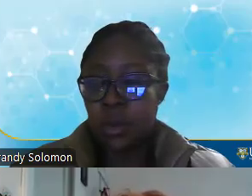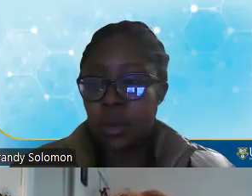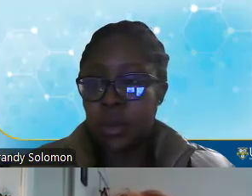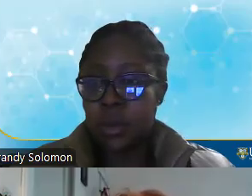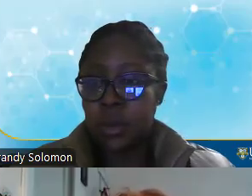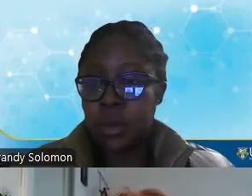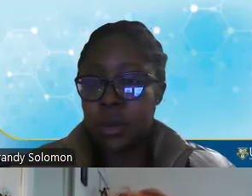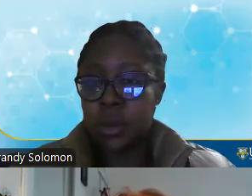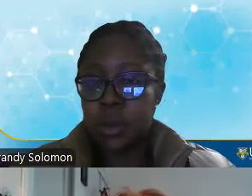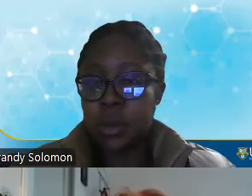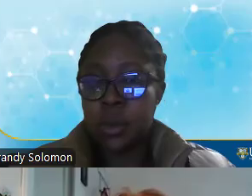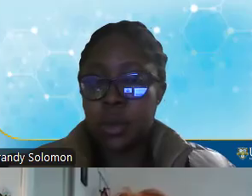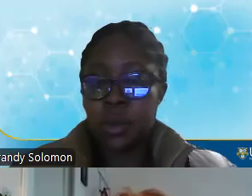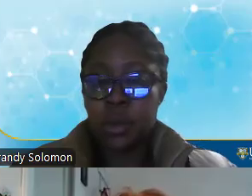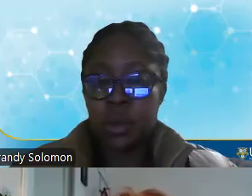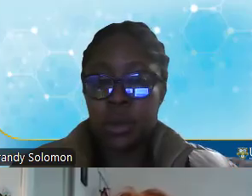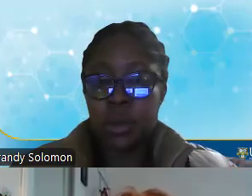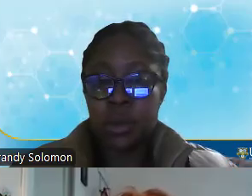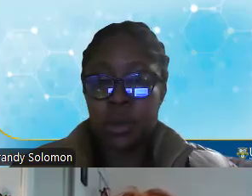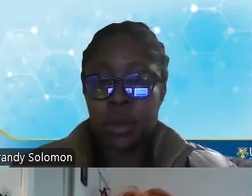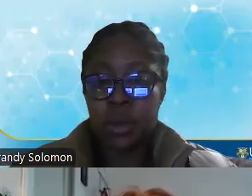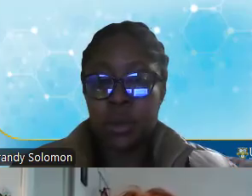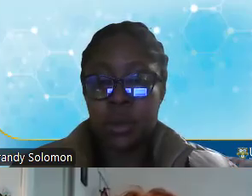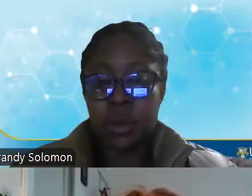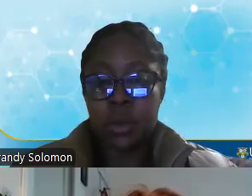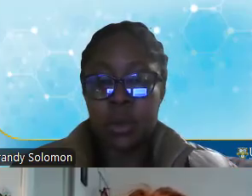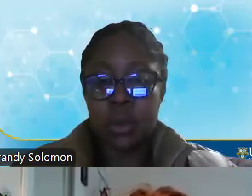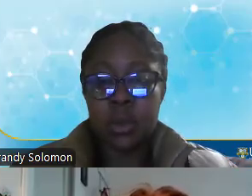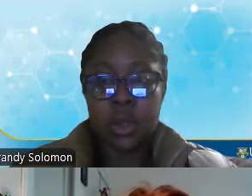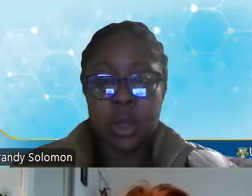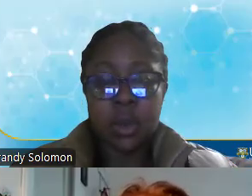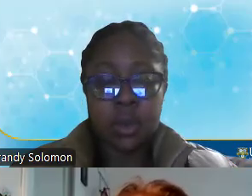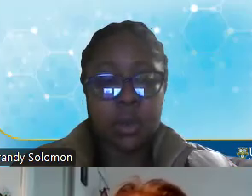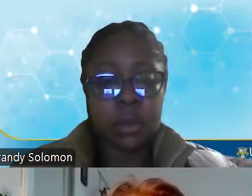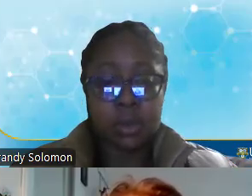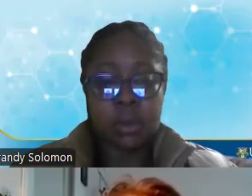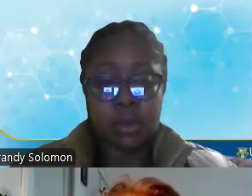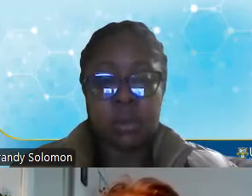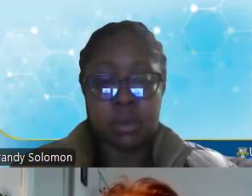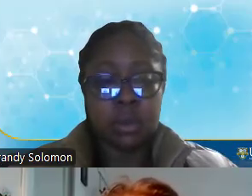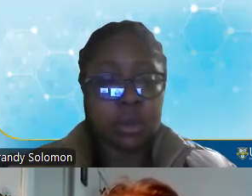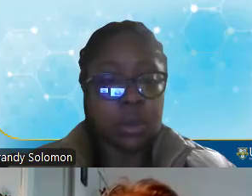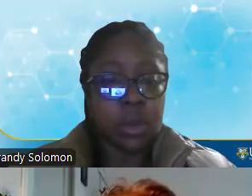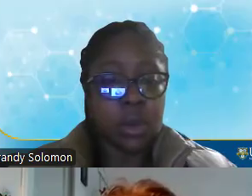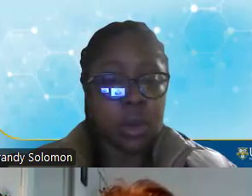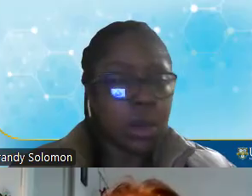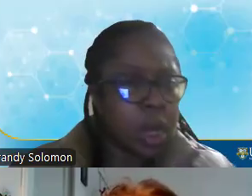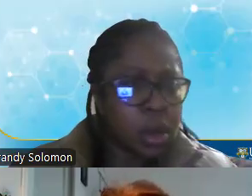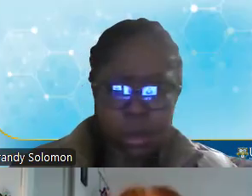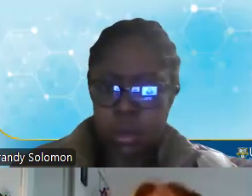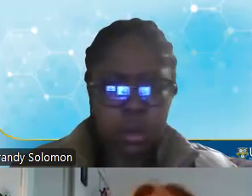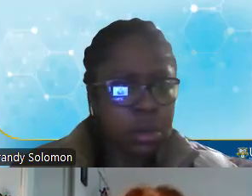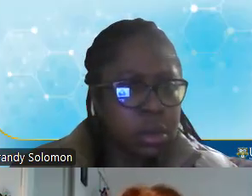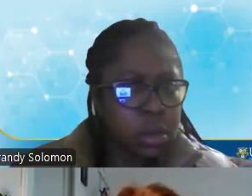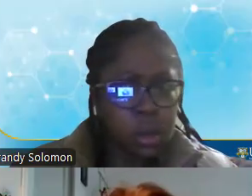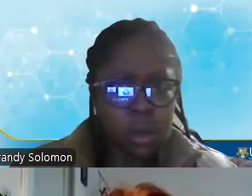meet people if they seem to identify in that way. You have to also submit. Wait, go back now. Go back.